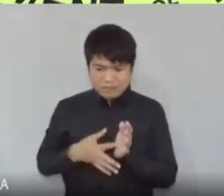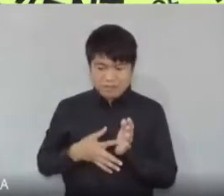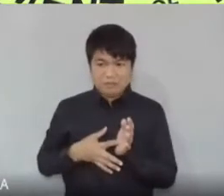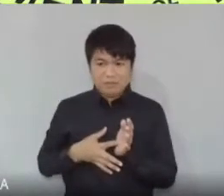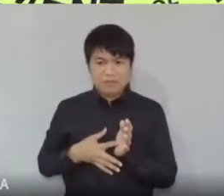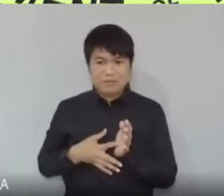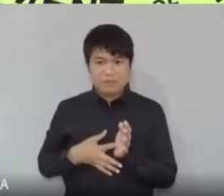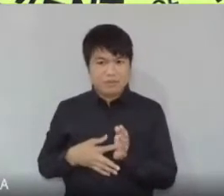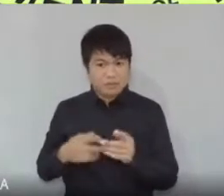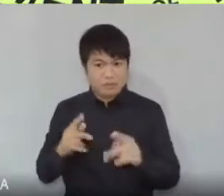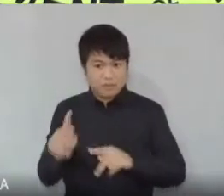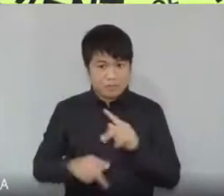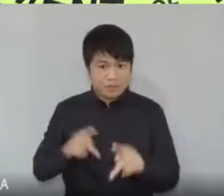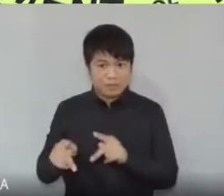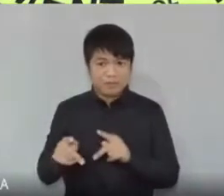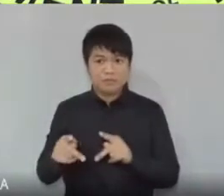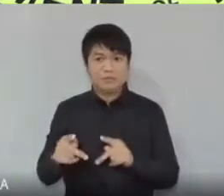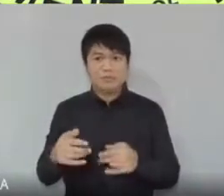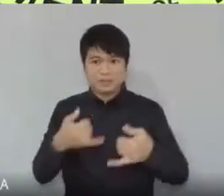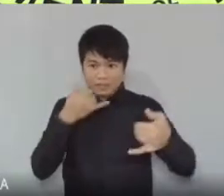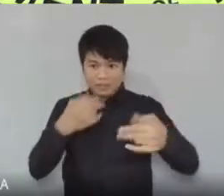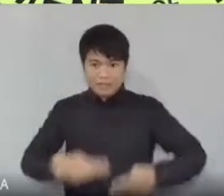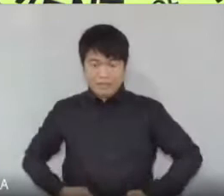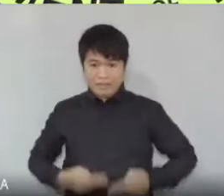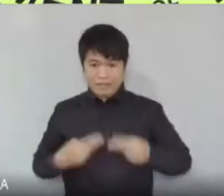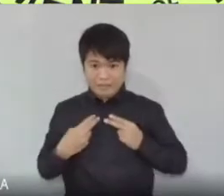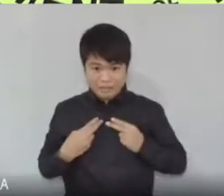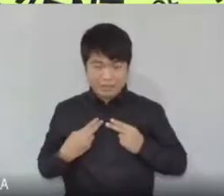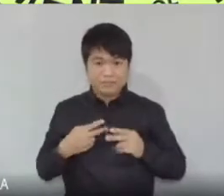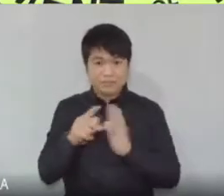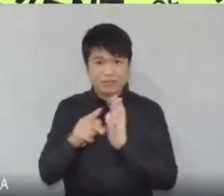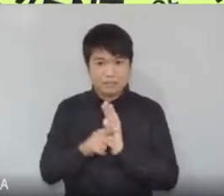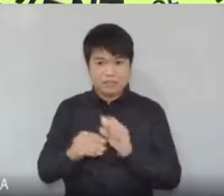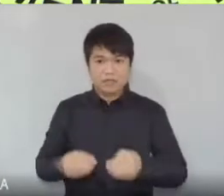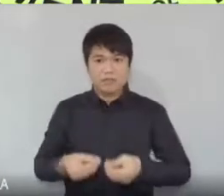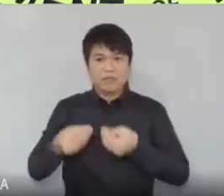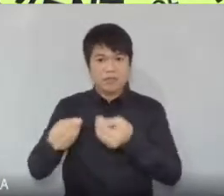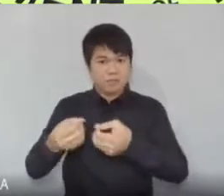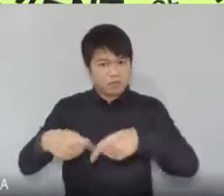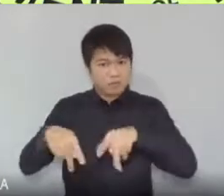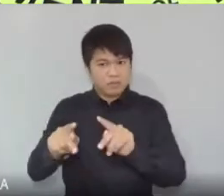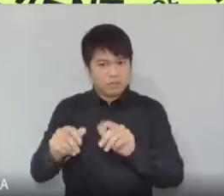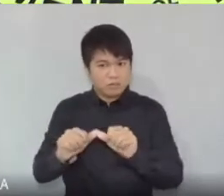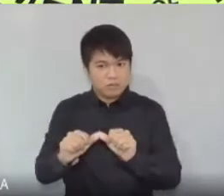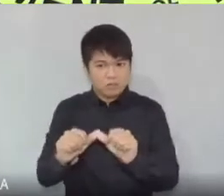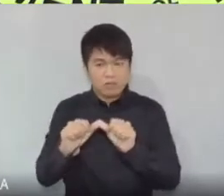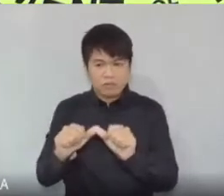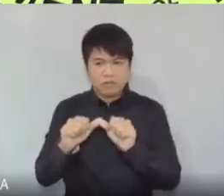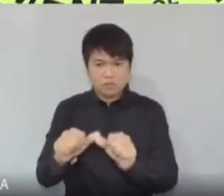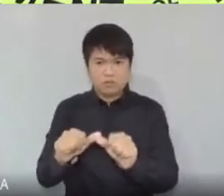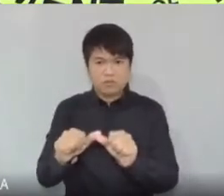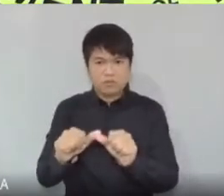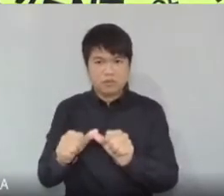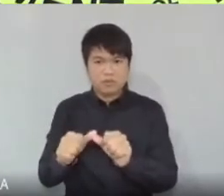Beyond COVID-19 response, its strength can also be instrumental in achieving universal health